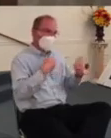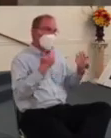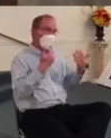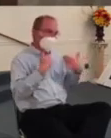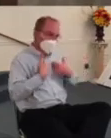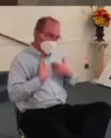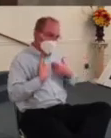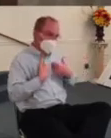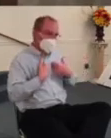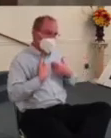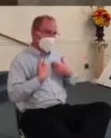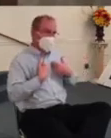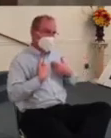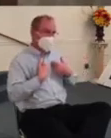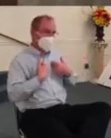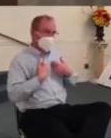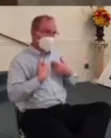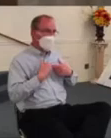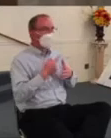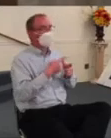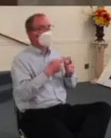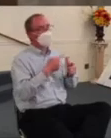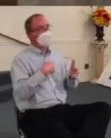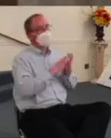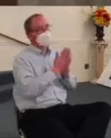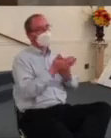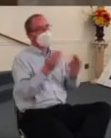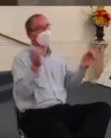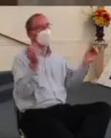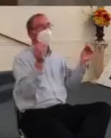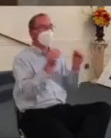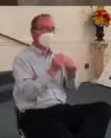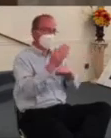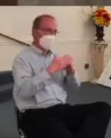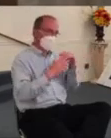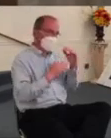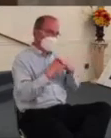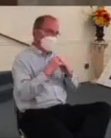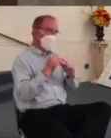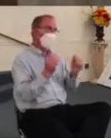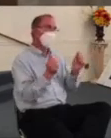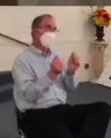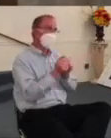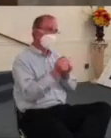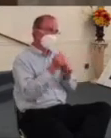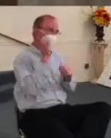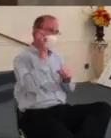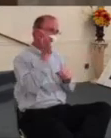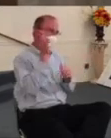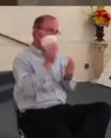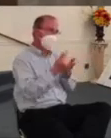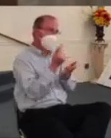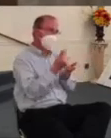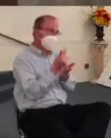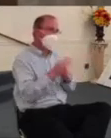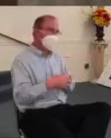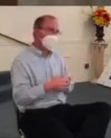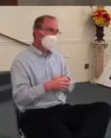more comfortable with being a gospel preacher when I finally discovered that lesson.